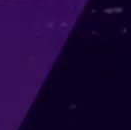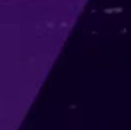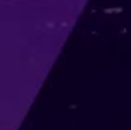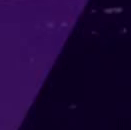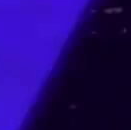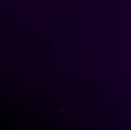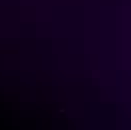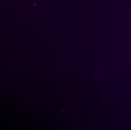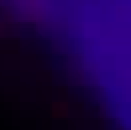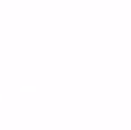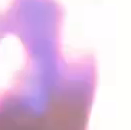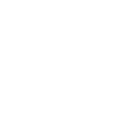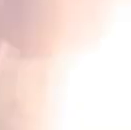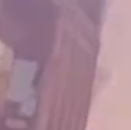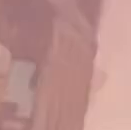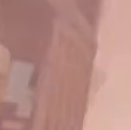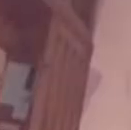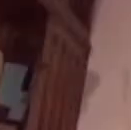5, 4, 3, 2, 1. Enjoy worship.